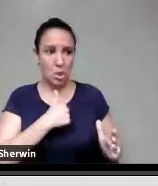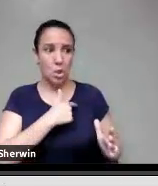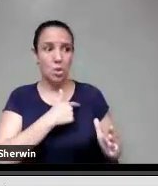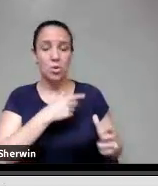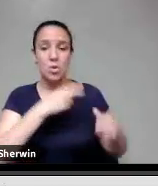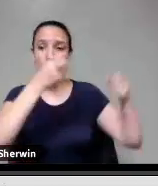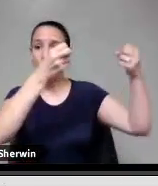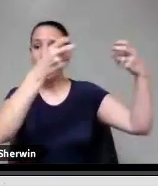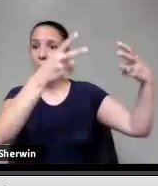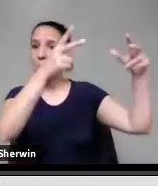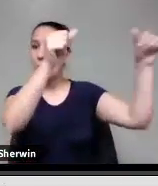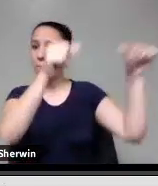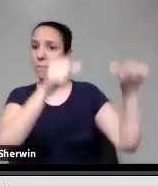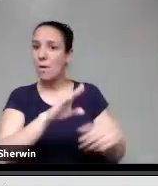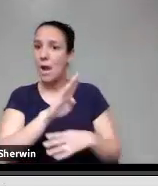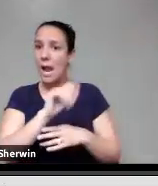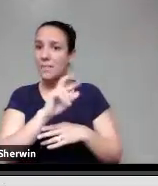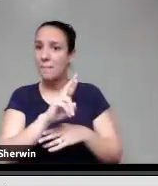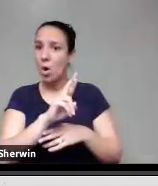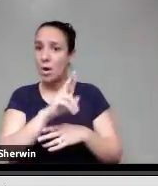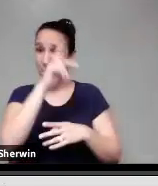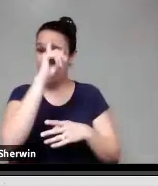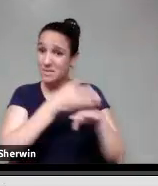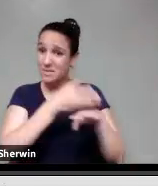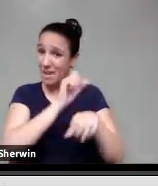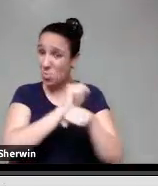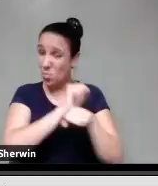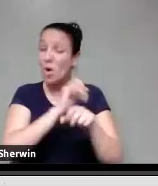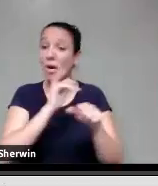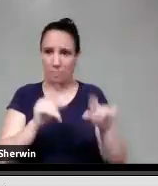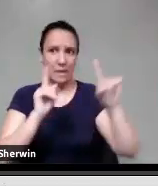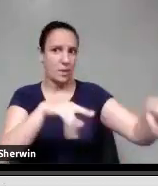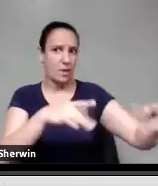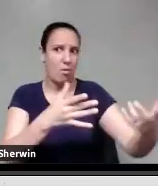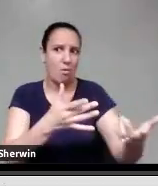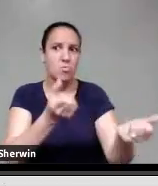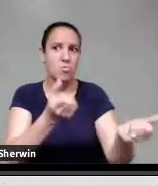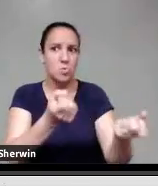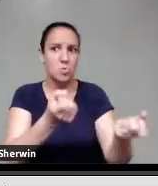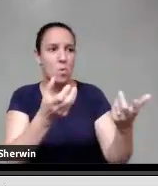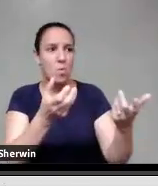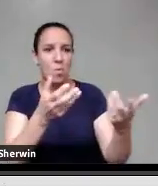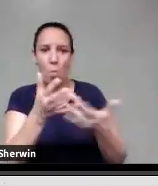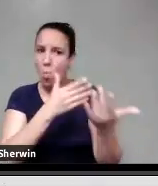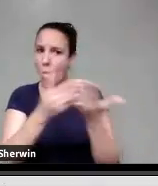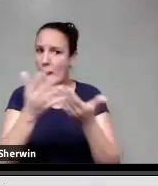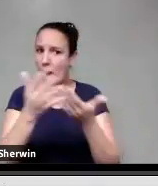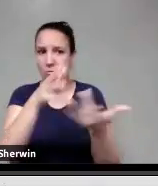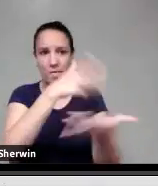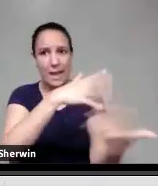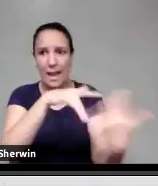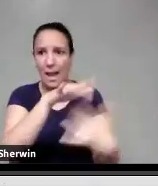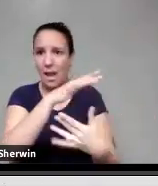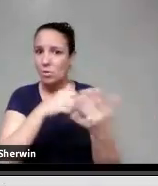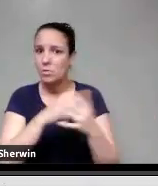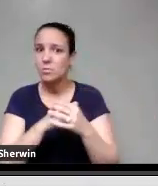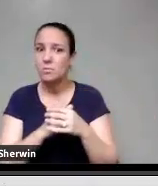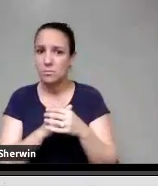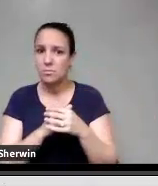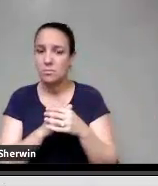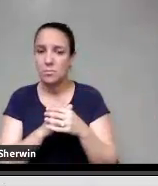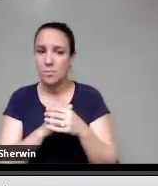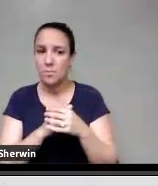bar because when they're out of work, that's where they go. So distribute flyers where they live or hang out. Canvass the areas where